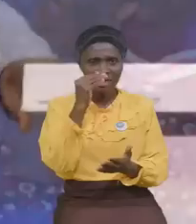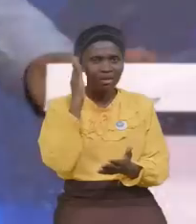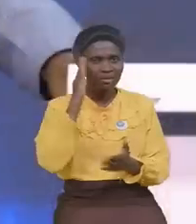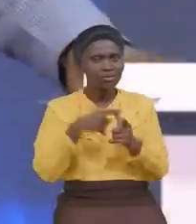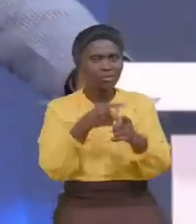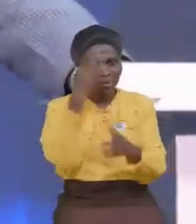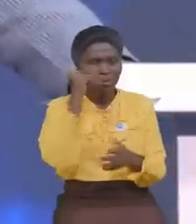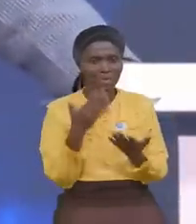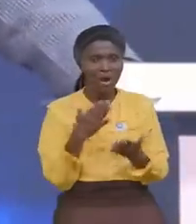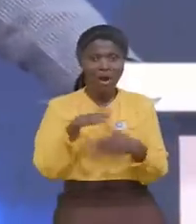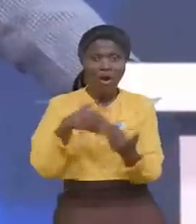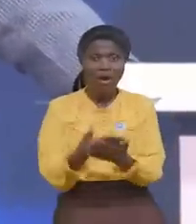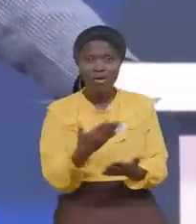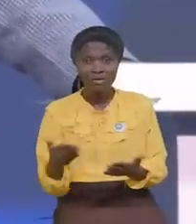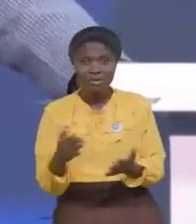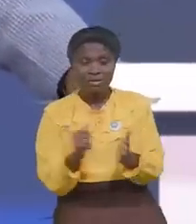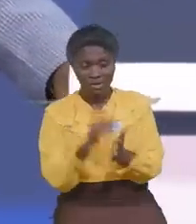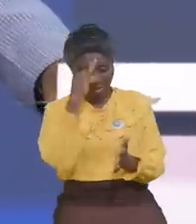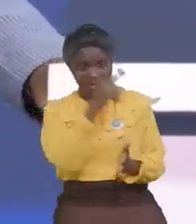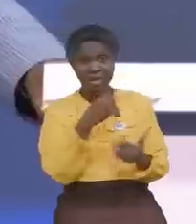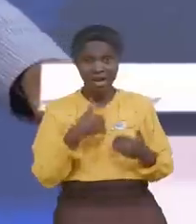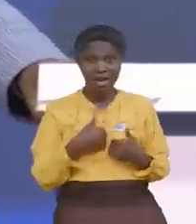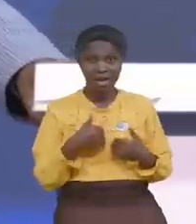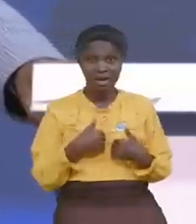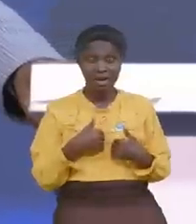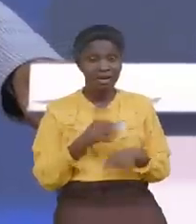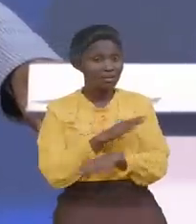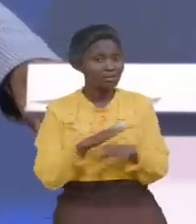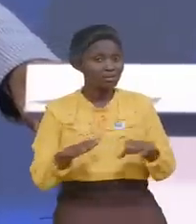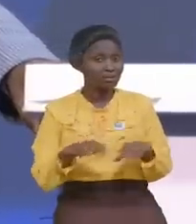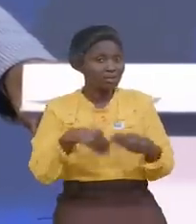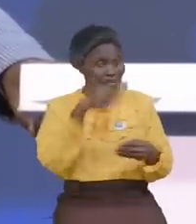All the things he had did not give him satisfaction.